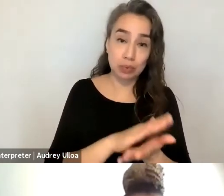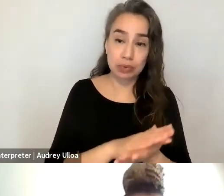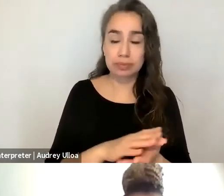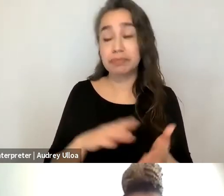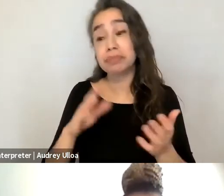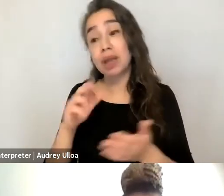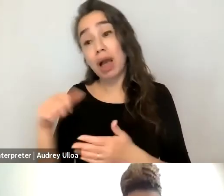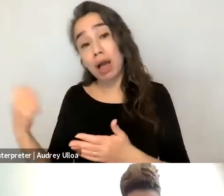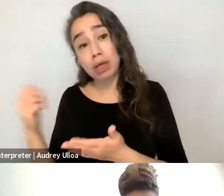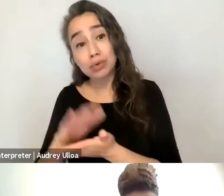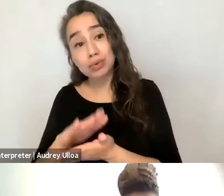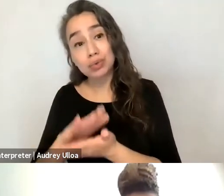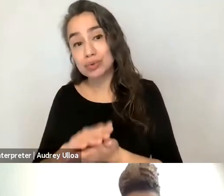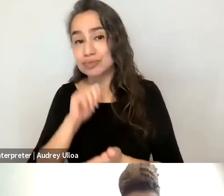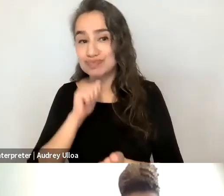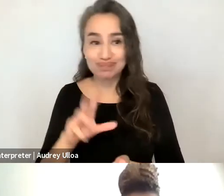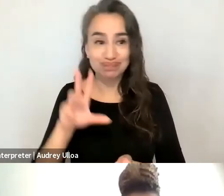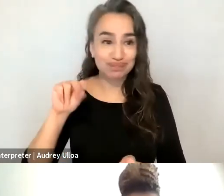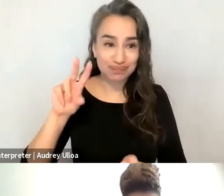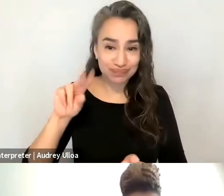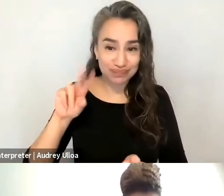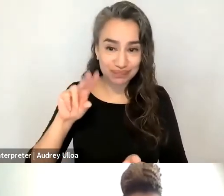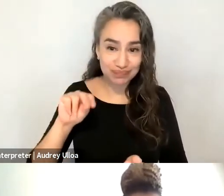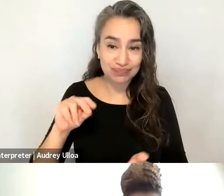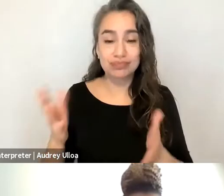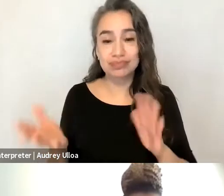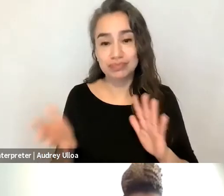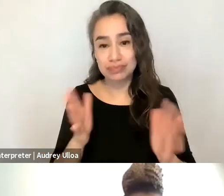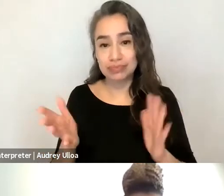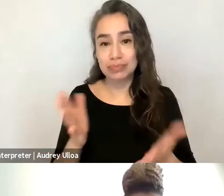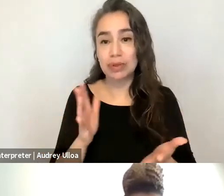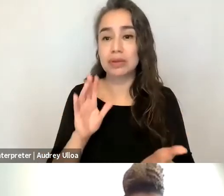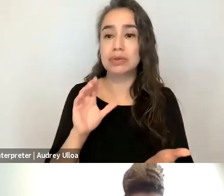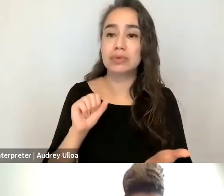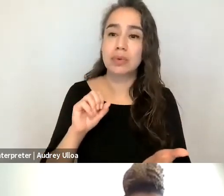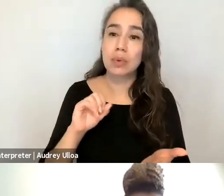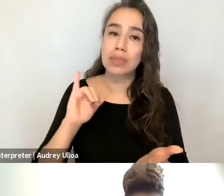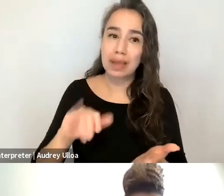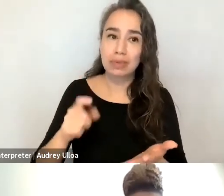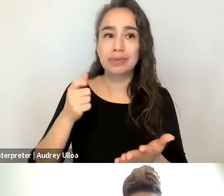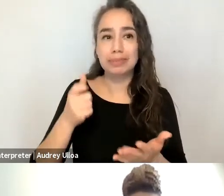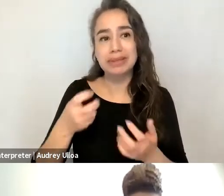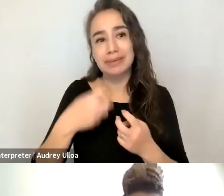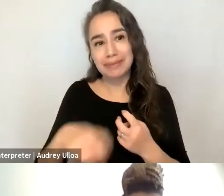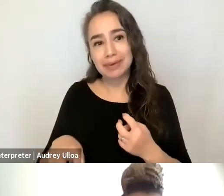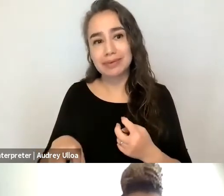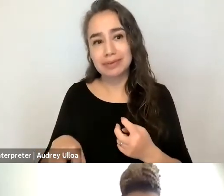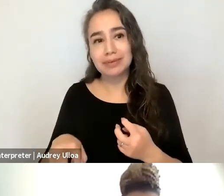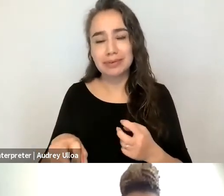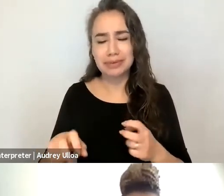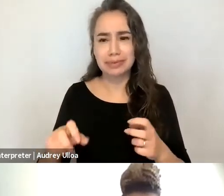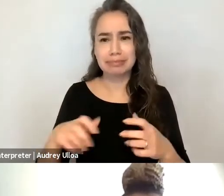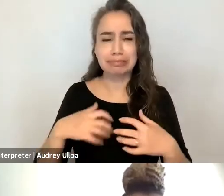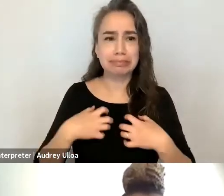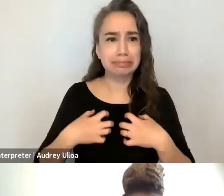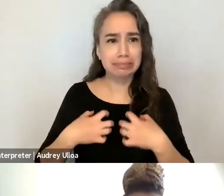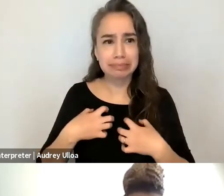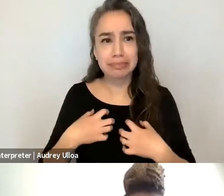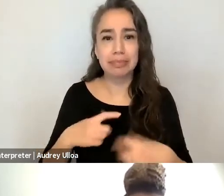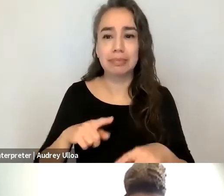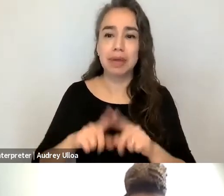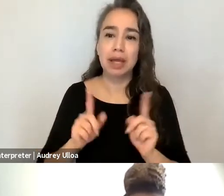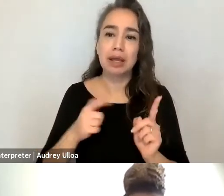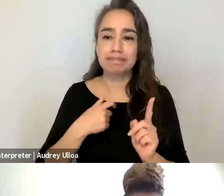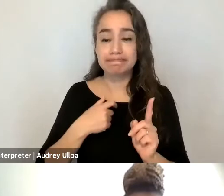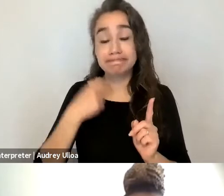they did not. So that was a little difficult and discerning, but I understood